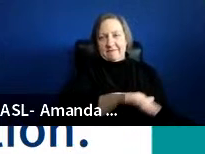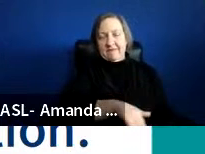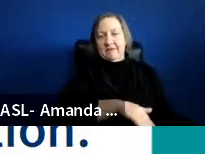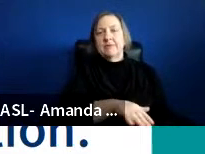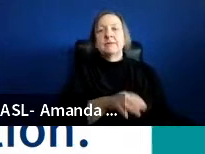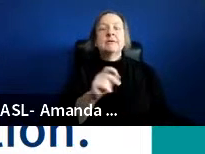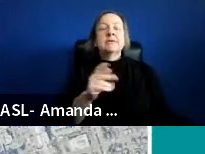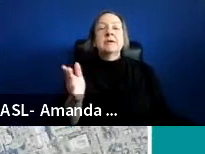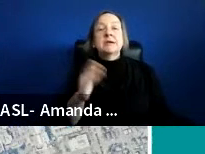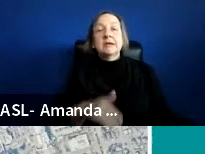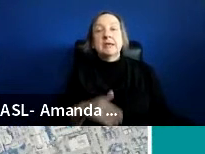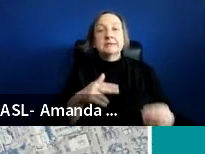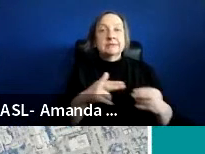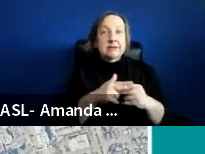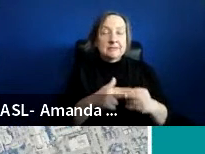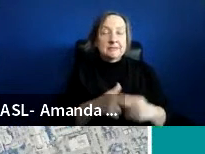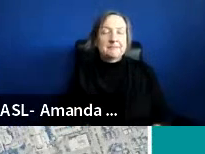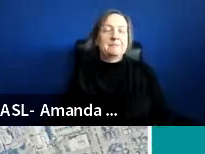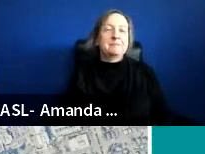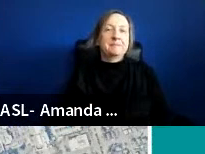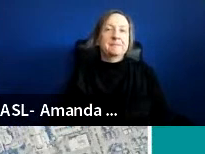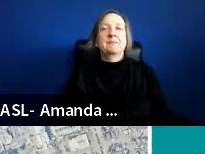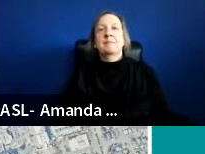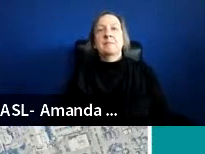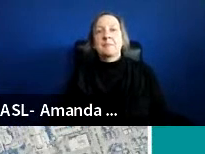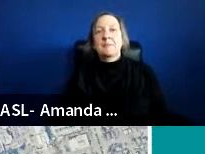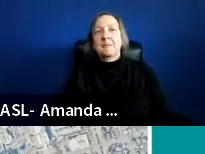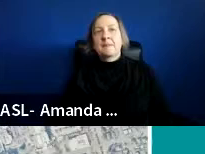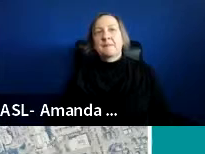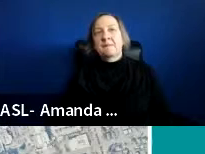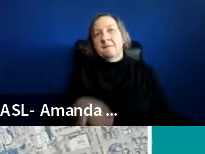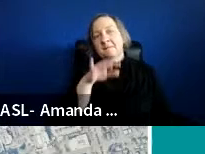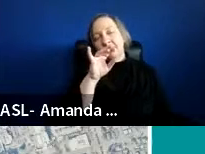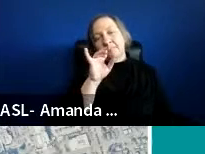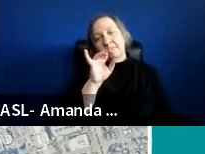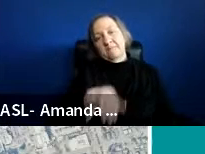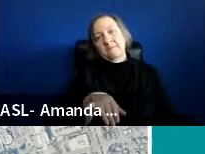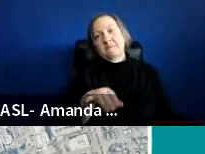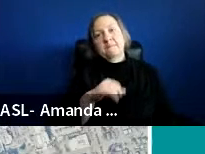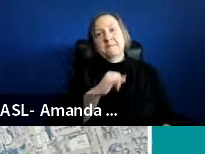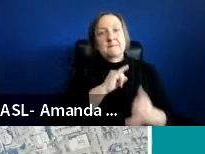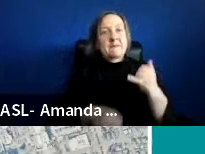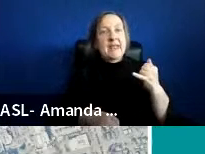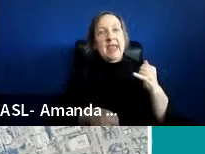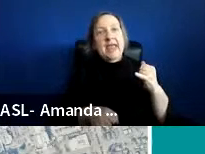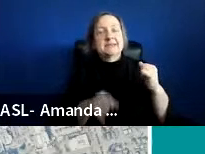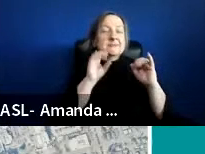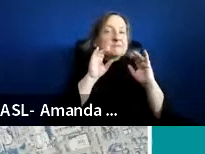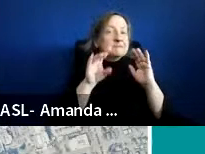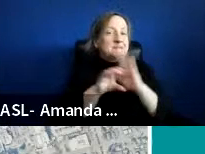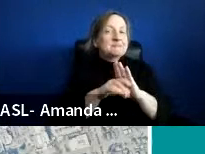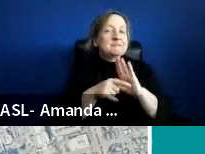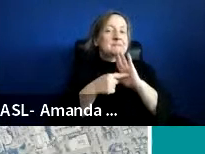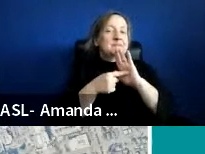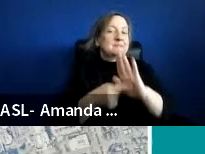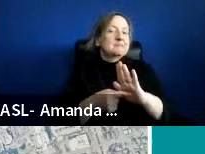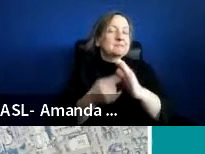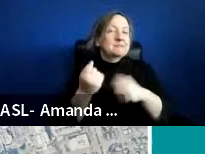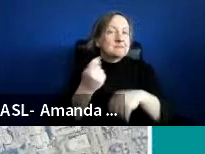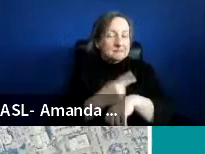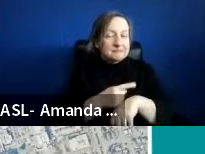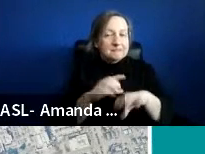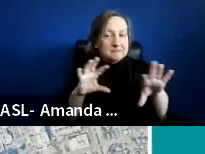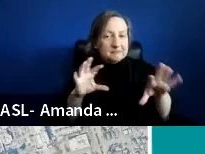Next slide, please. And these are the final set of visualizations we have today, which